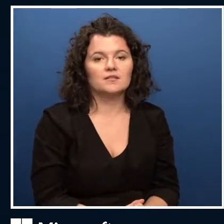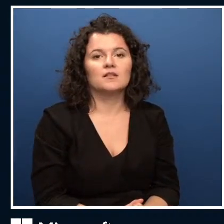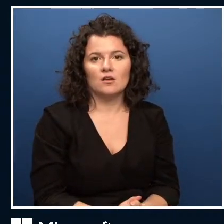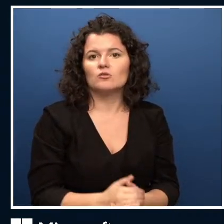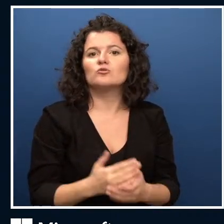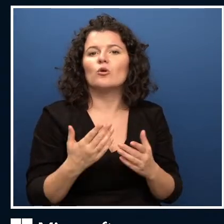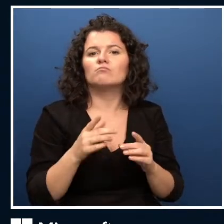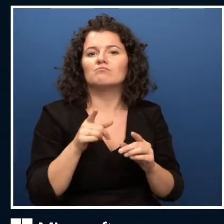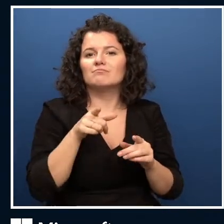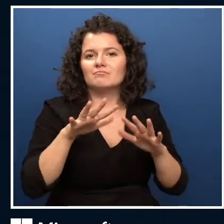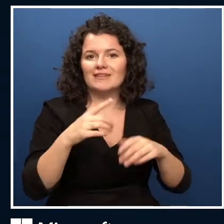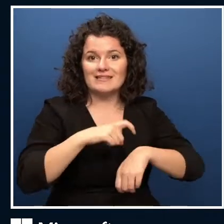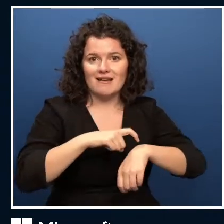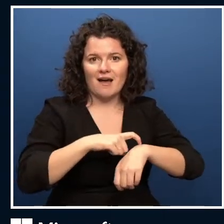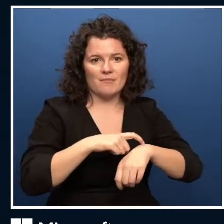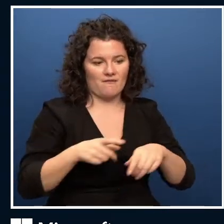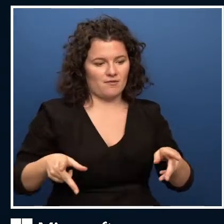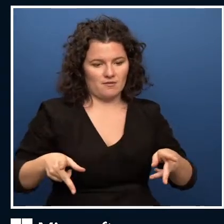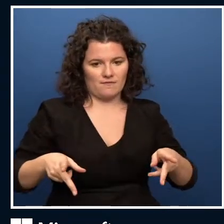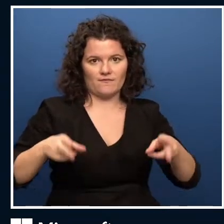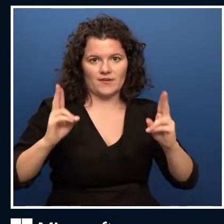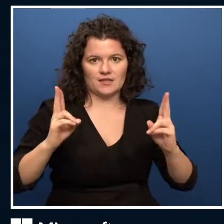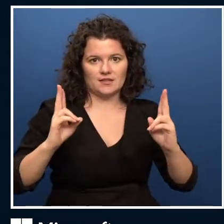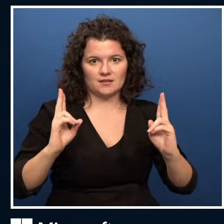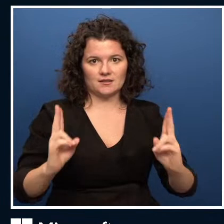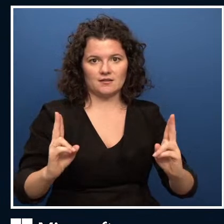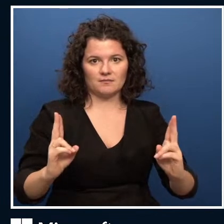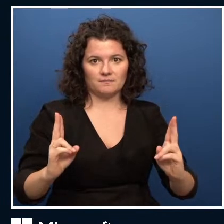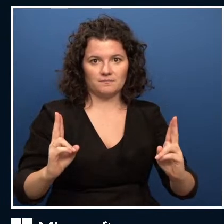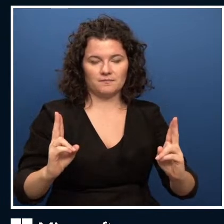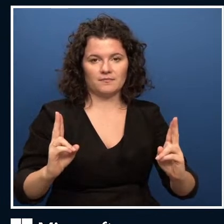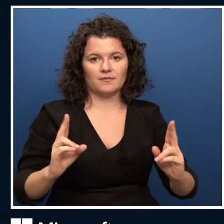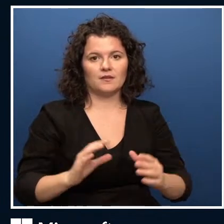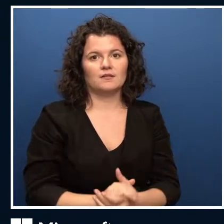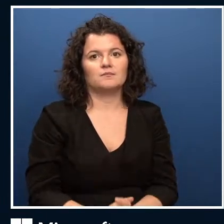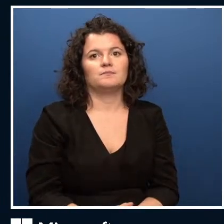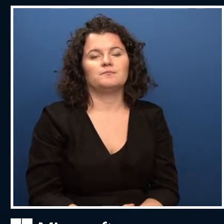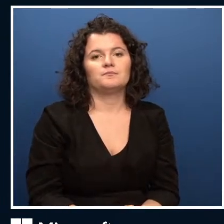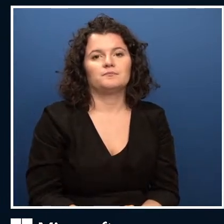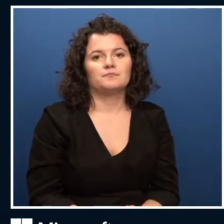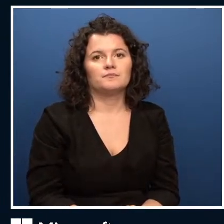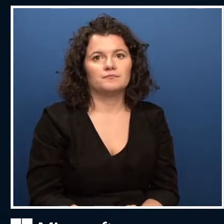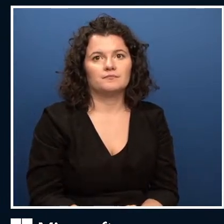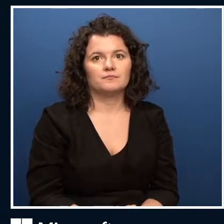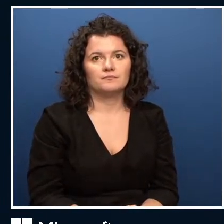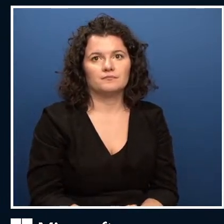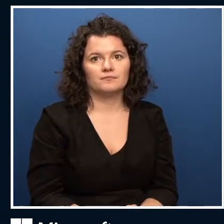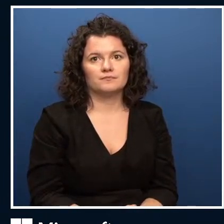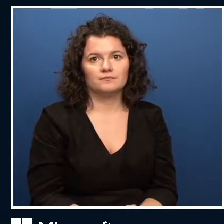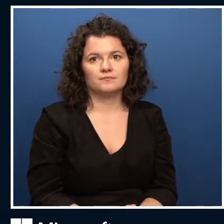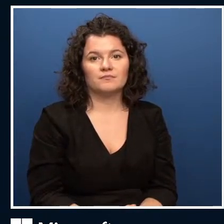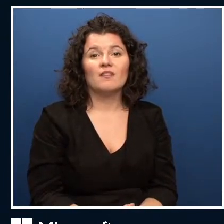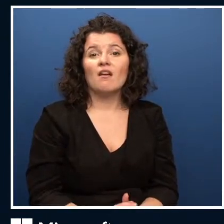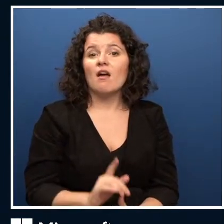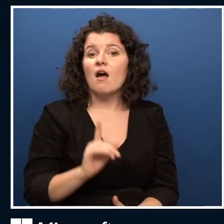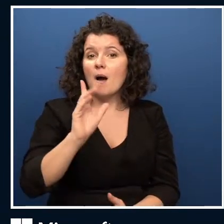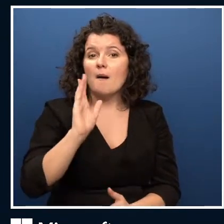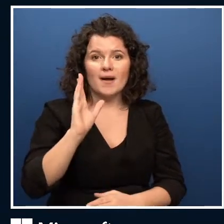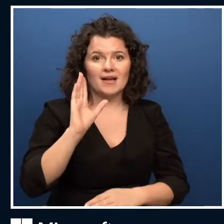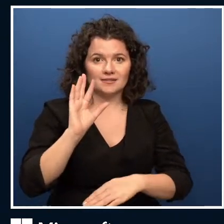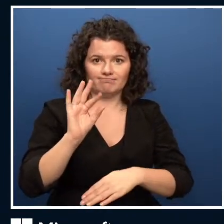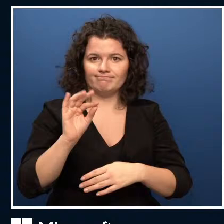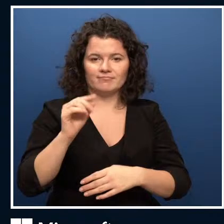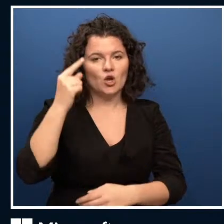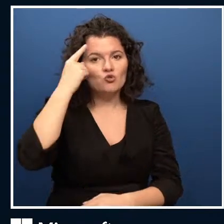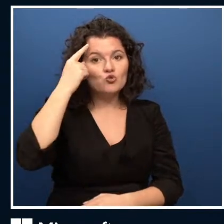because of which we are able to, you can say, construct a specific architecture for the neural network. And